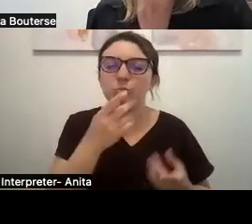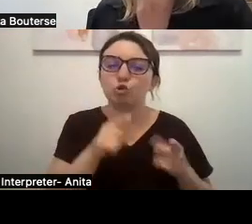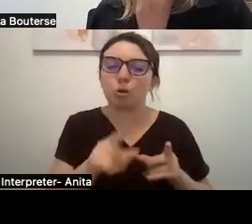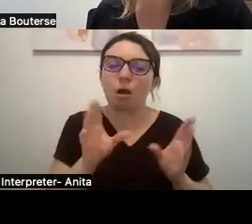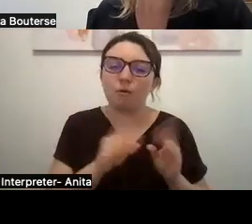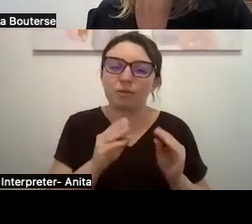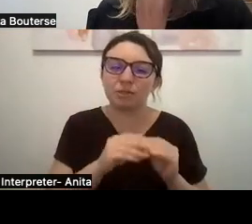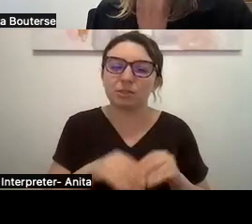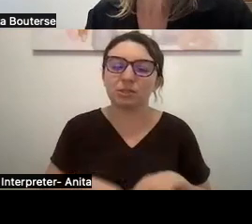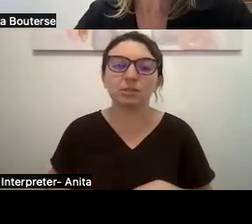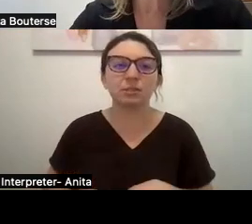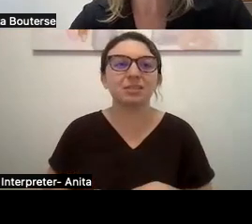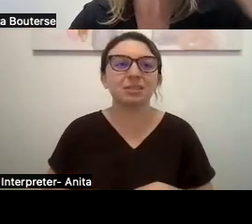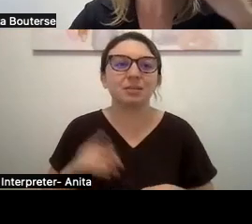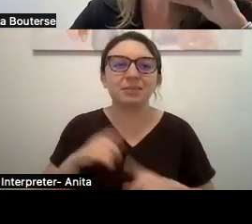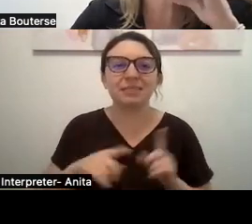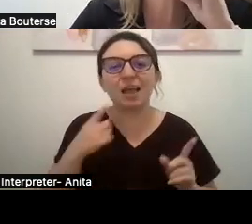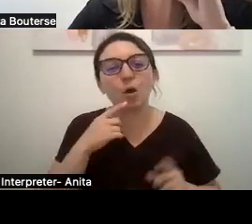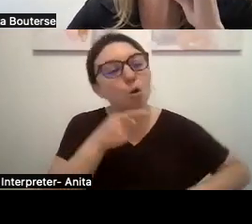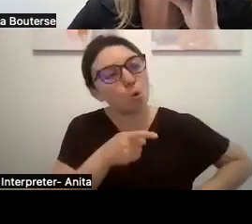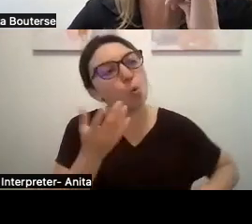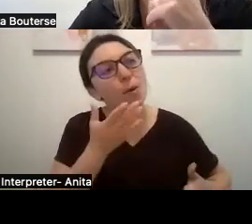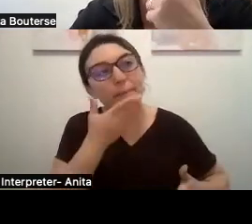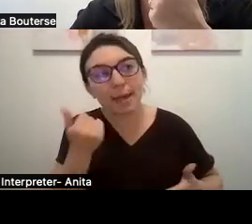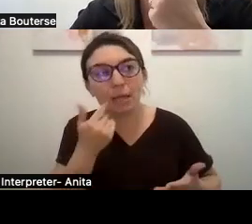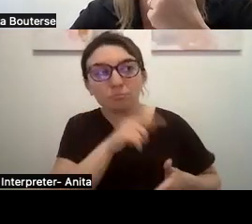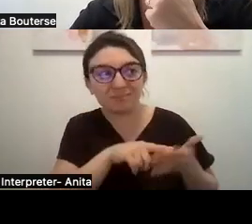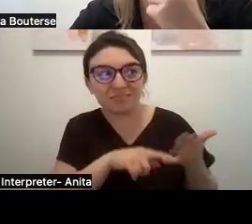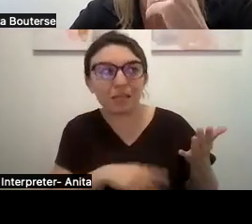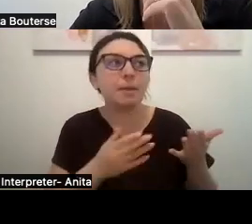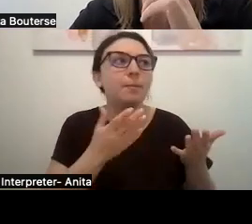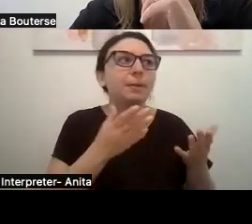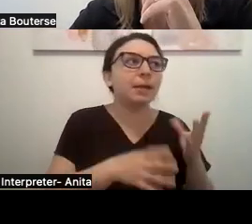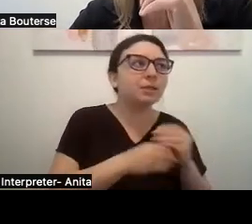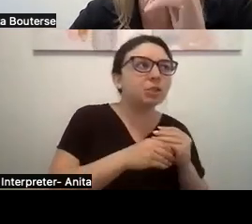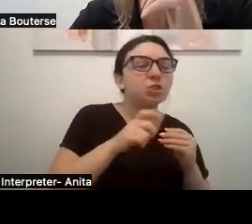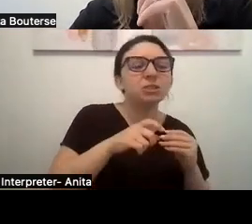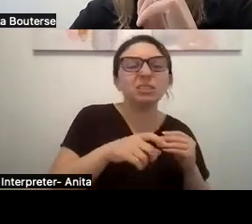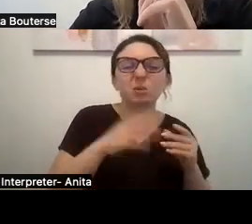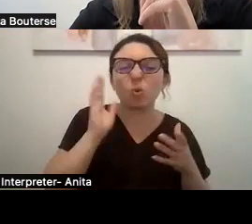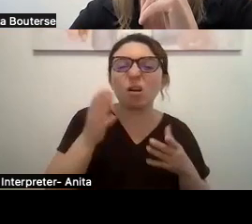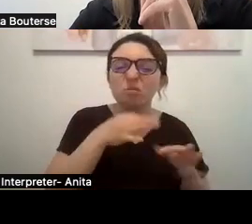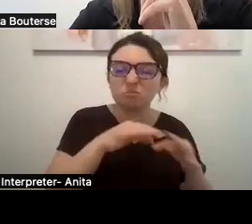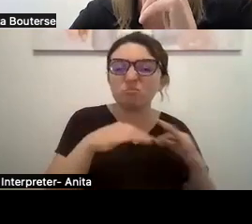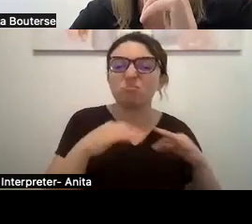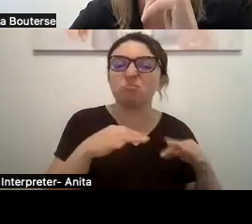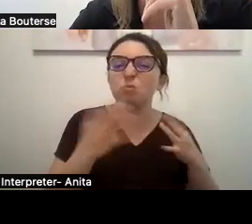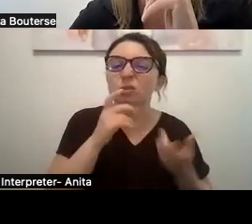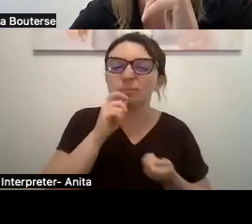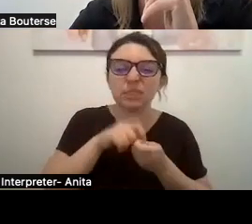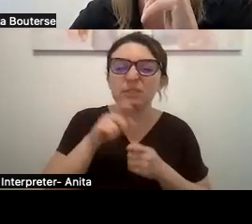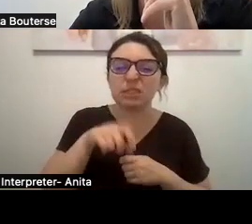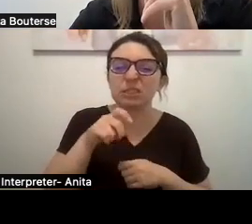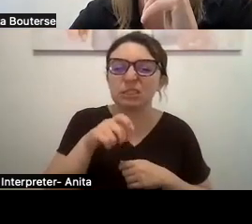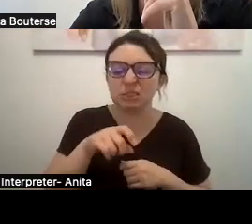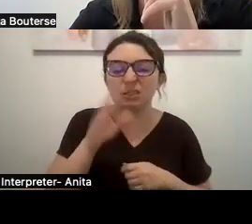that, here's XYZ, the things that they can practice. And we're noticing that they might need just a little bit more practice at home to give them that little extra boost.